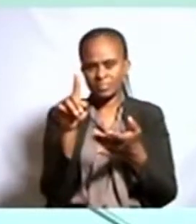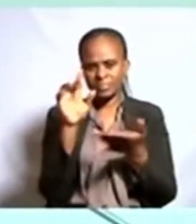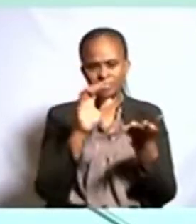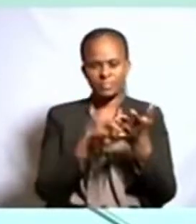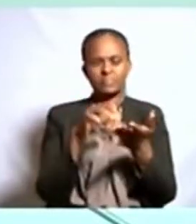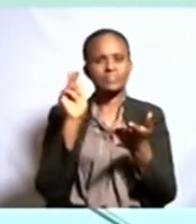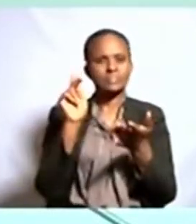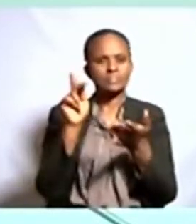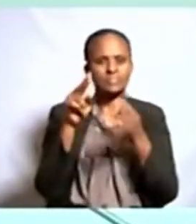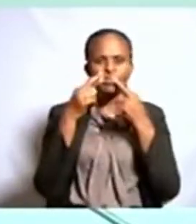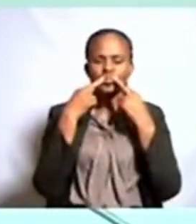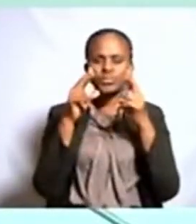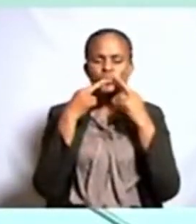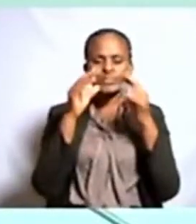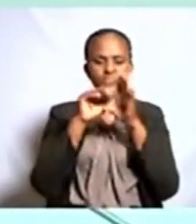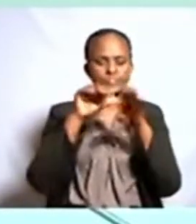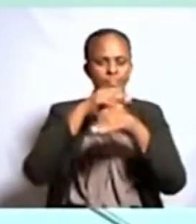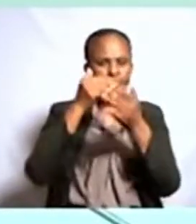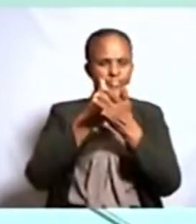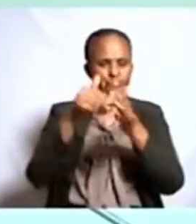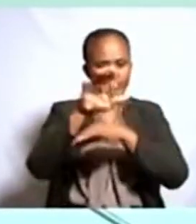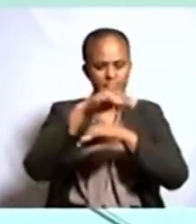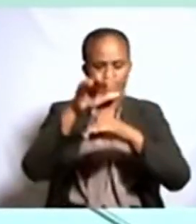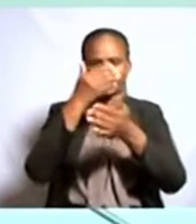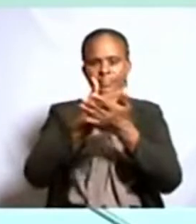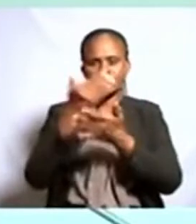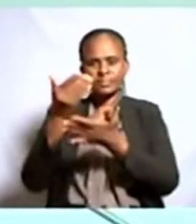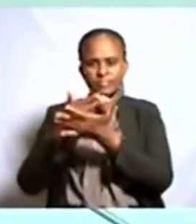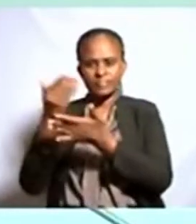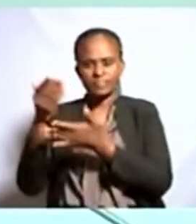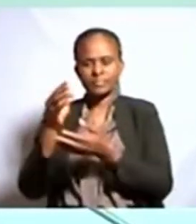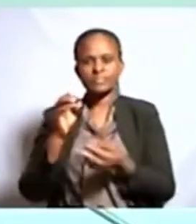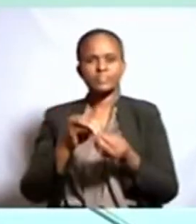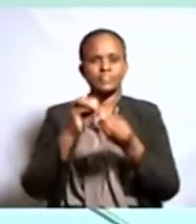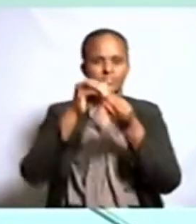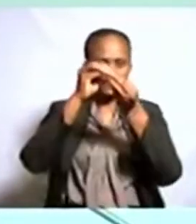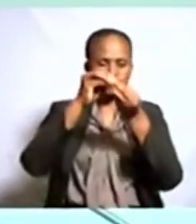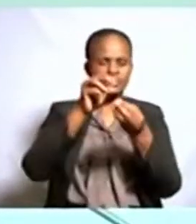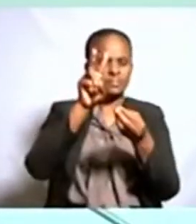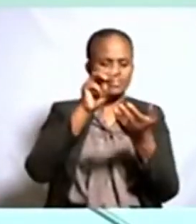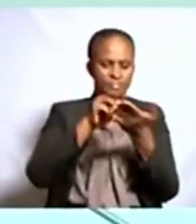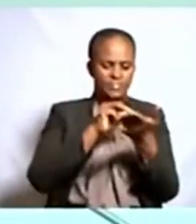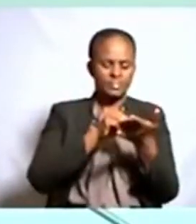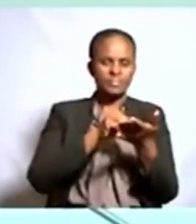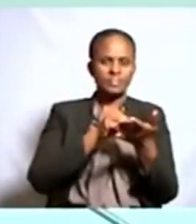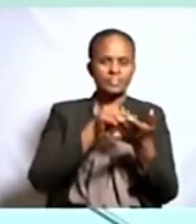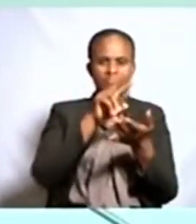7,241,000 kwacha, resulting in over procurement in amounts totaling